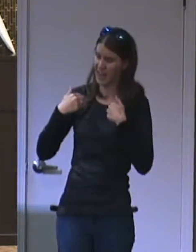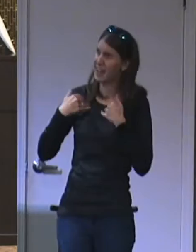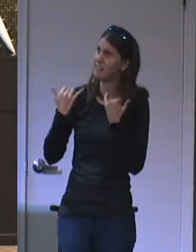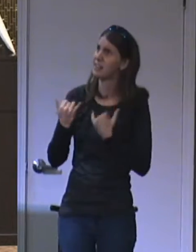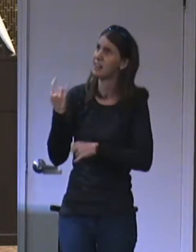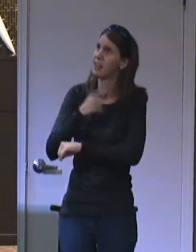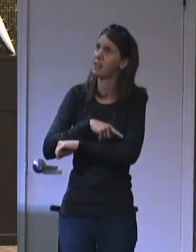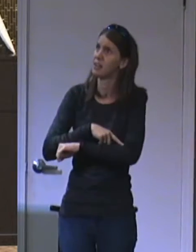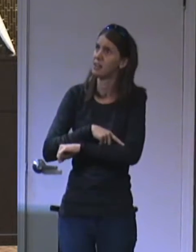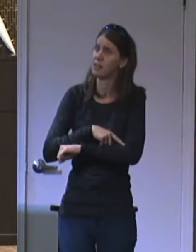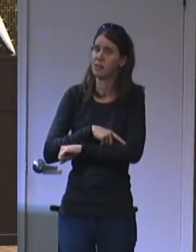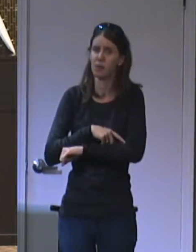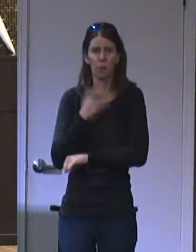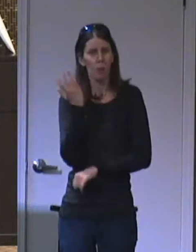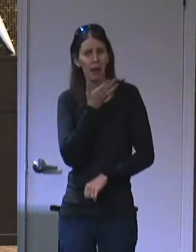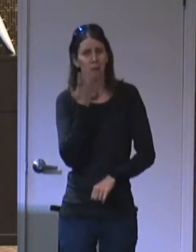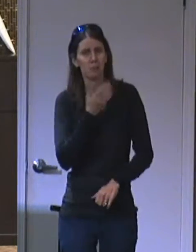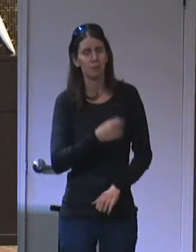Thank you, God.